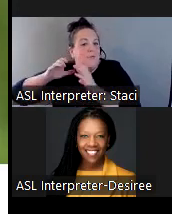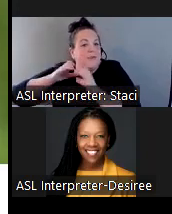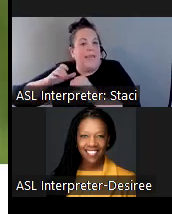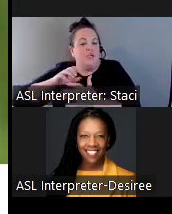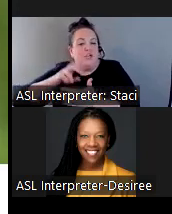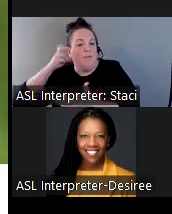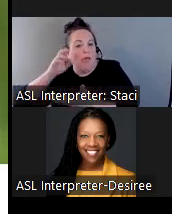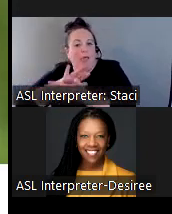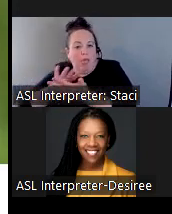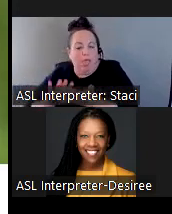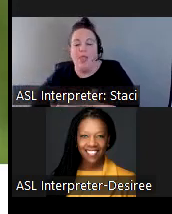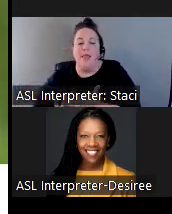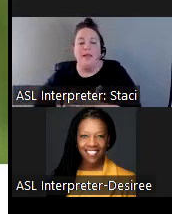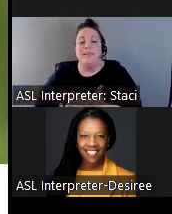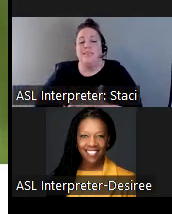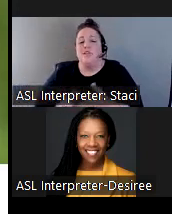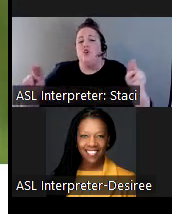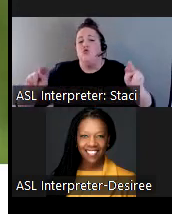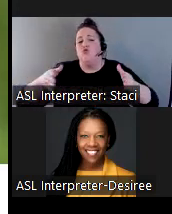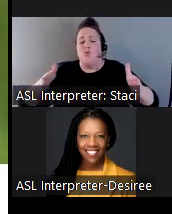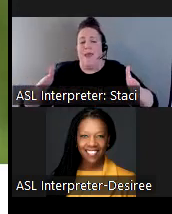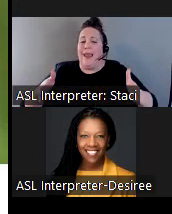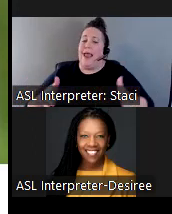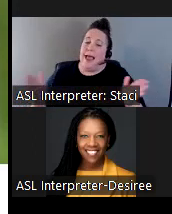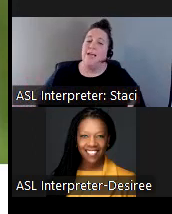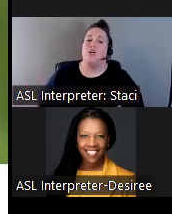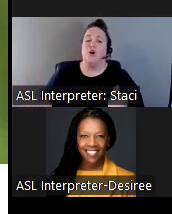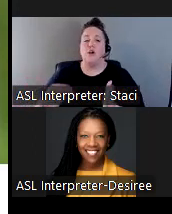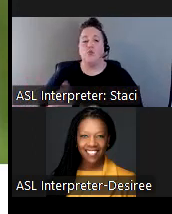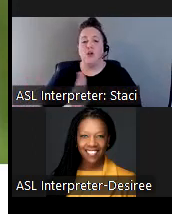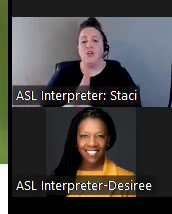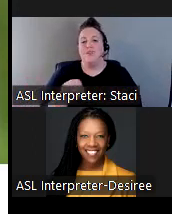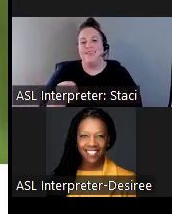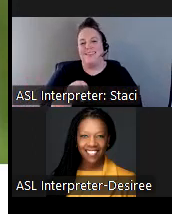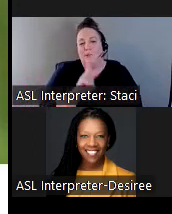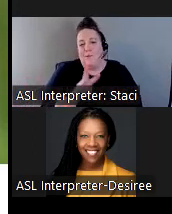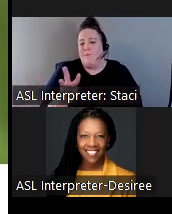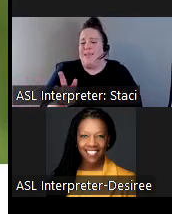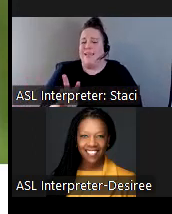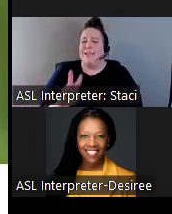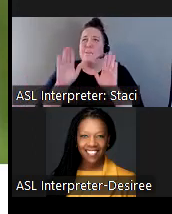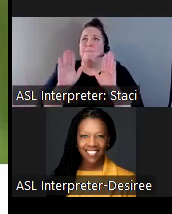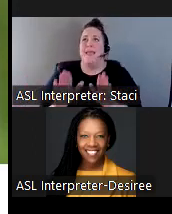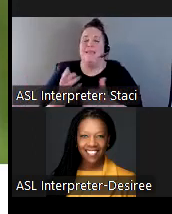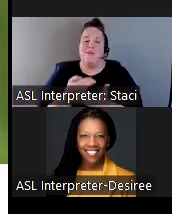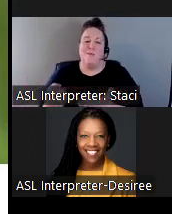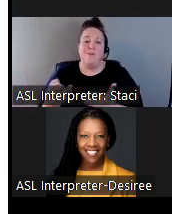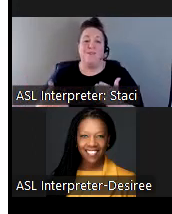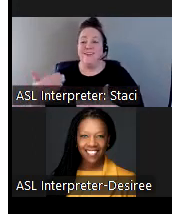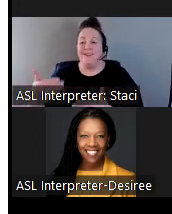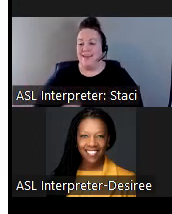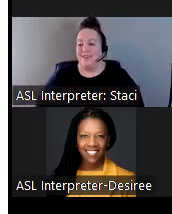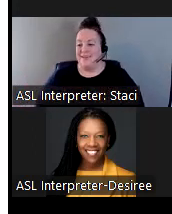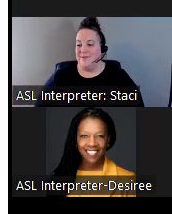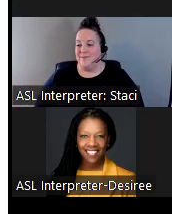It's all done in a non-biased way. I'd encourage you to use this as a great resource. Go to the next slide.